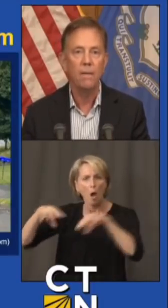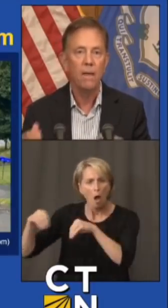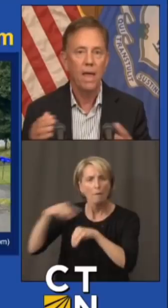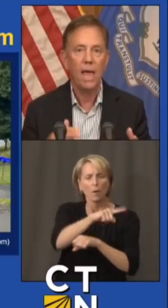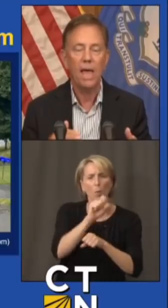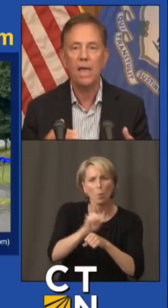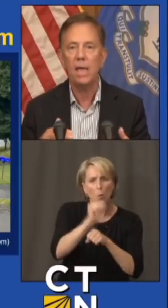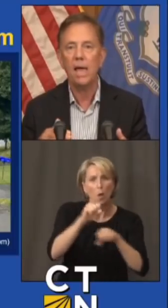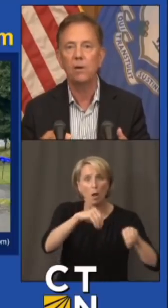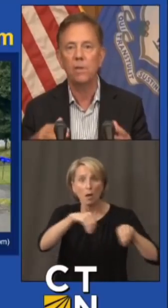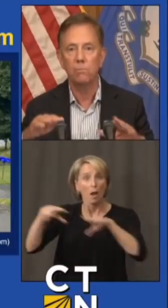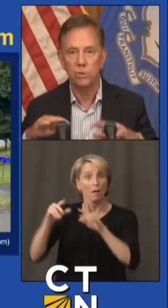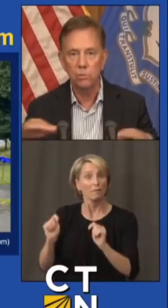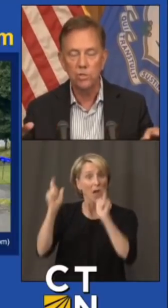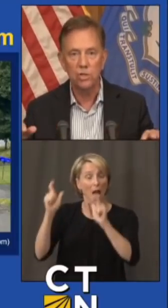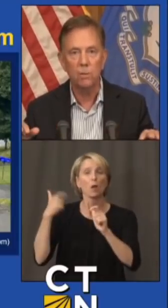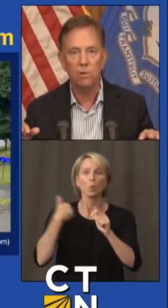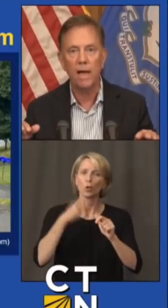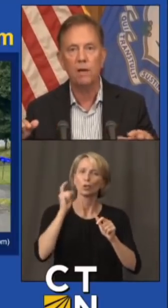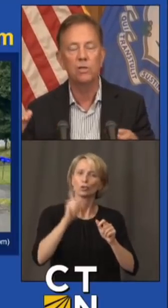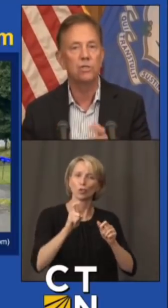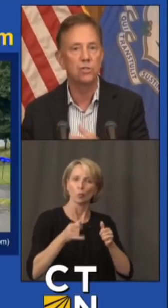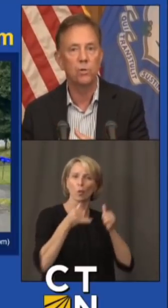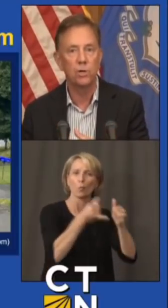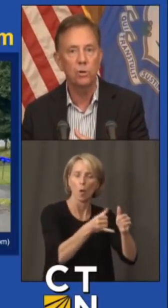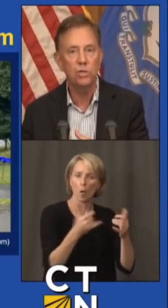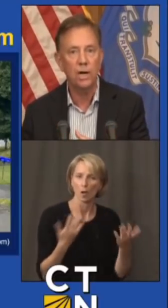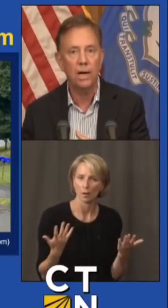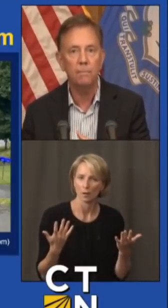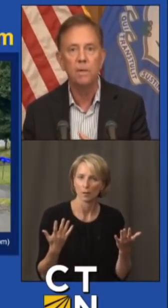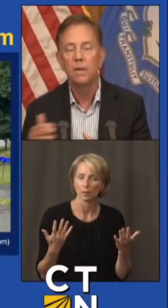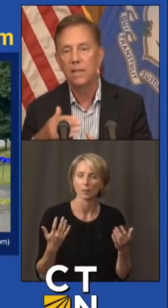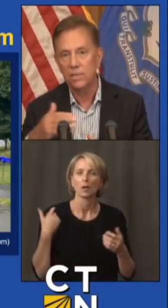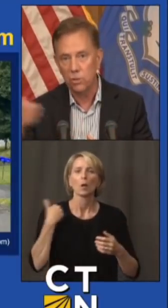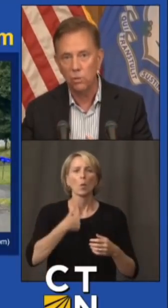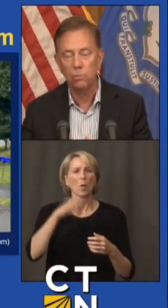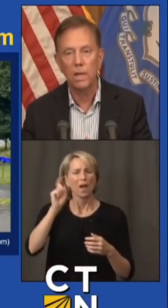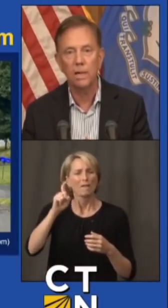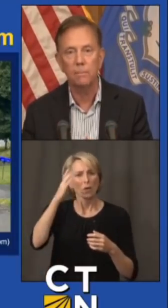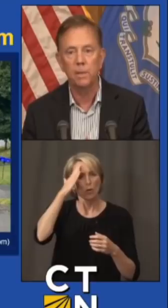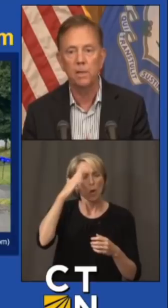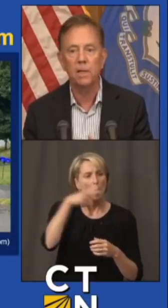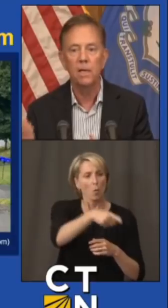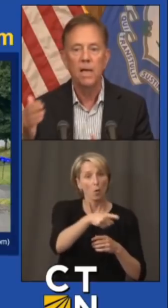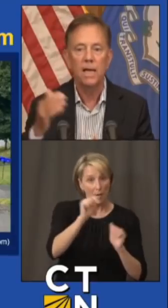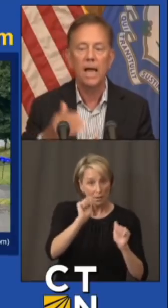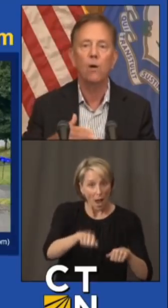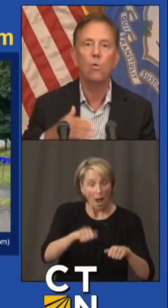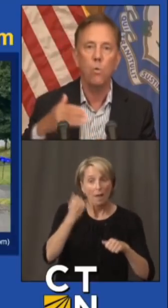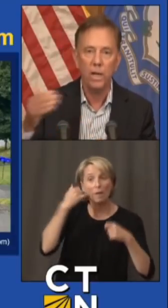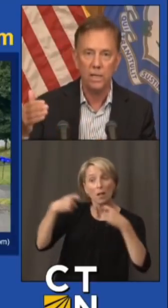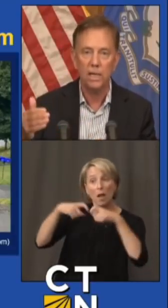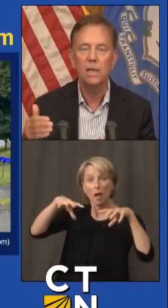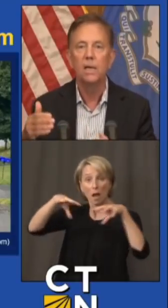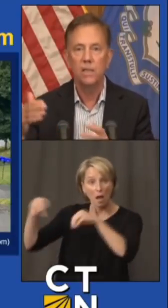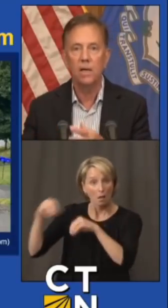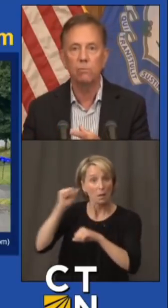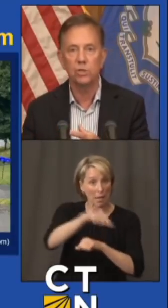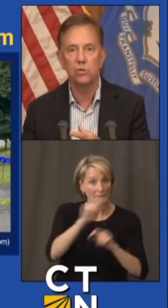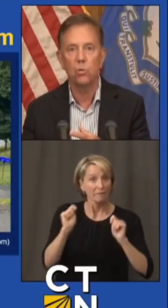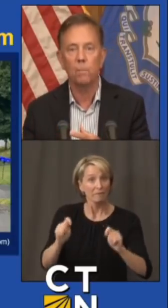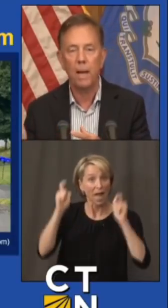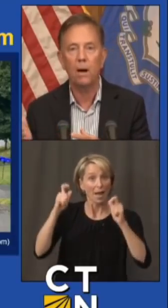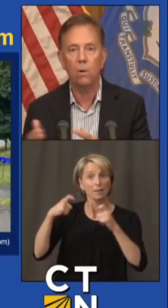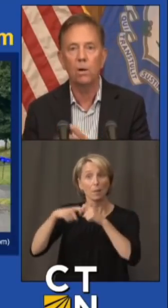of how they reduce the number of outages during good time, that's called reliability, and how quickly they